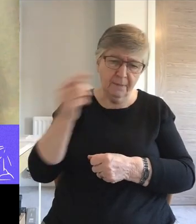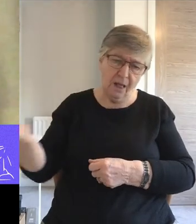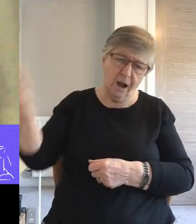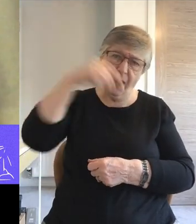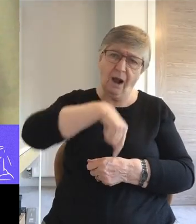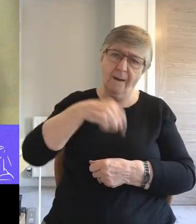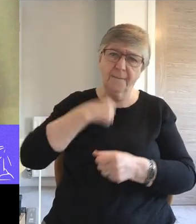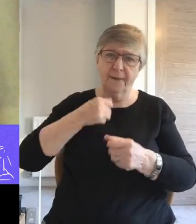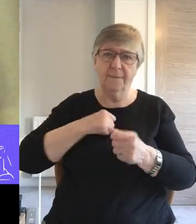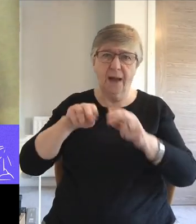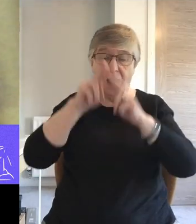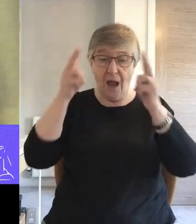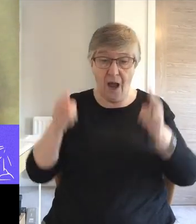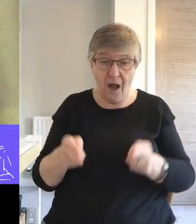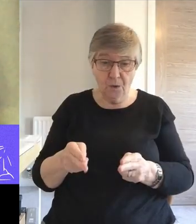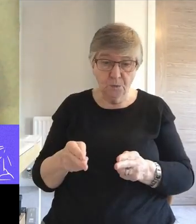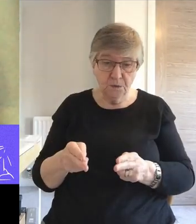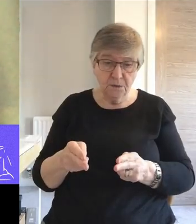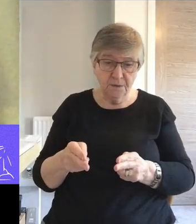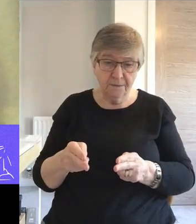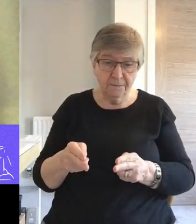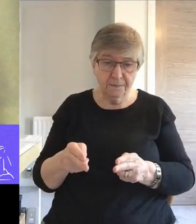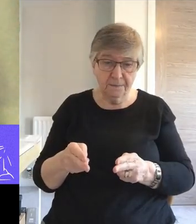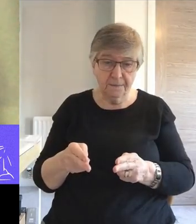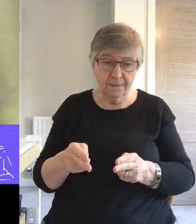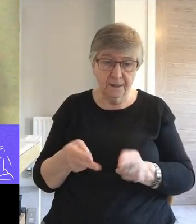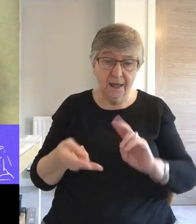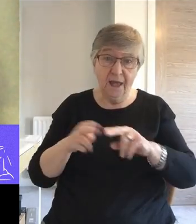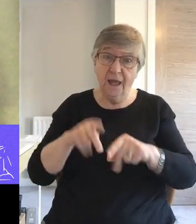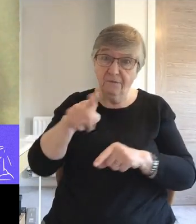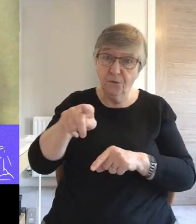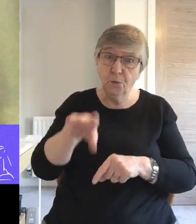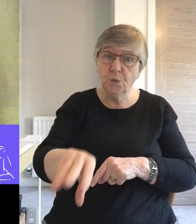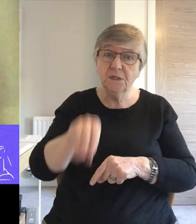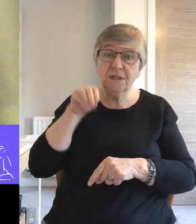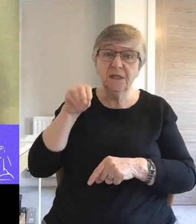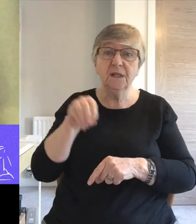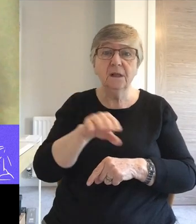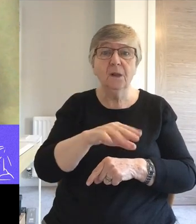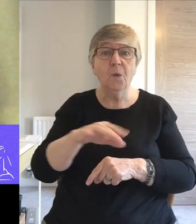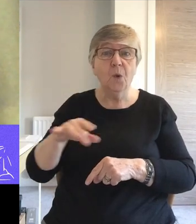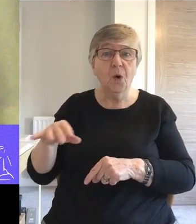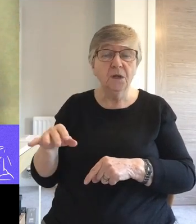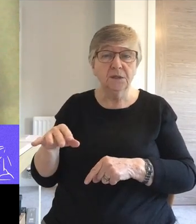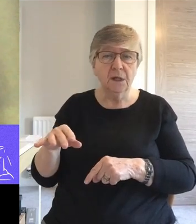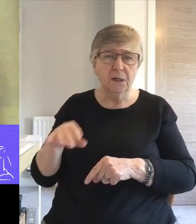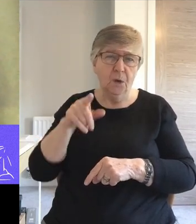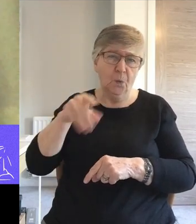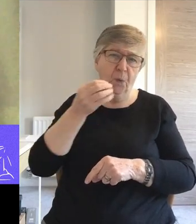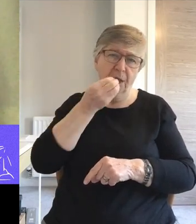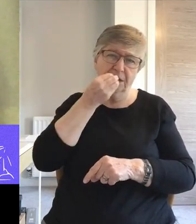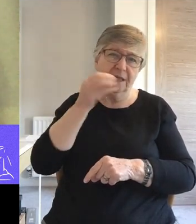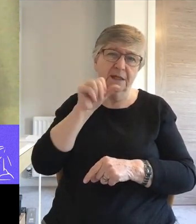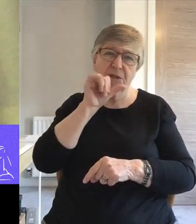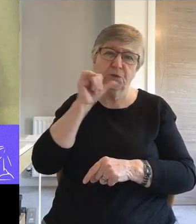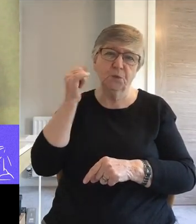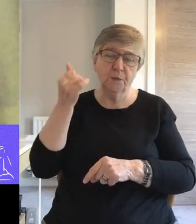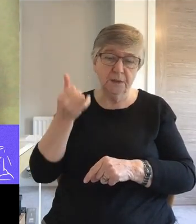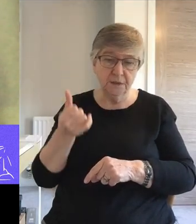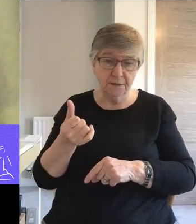in, ignorant people." To the foolish, she says, "Stolen water is